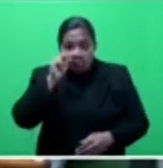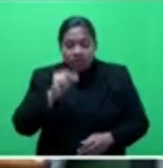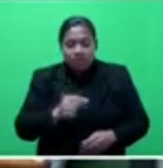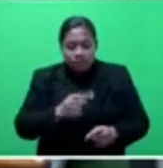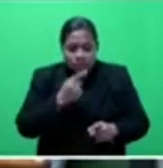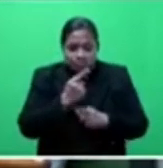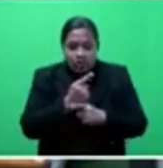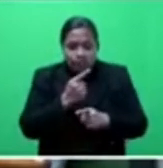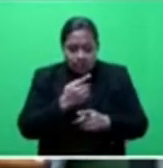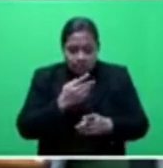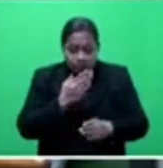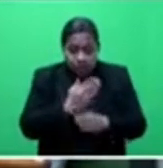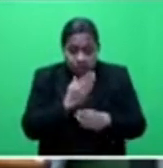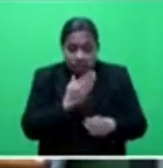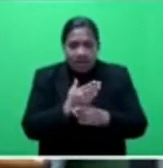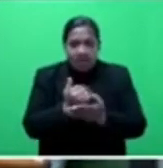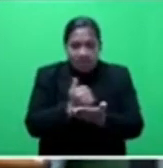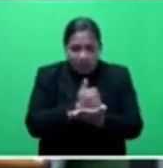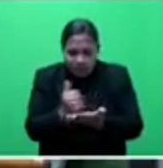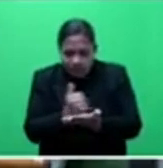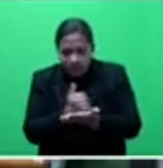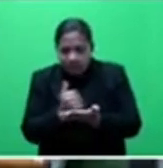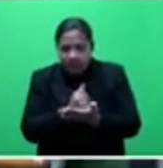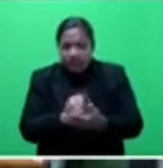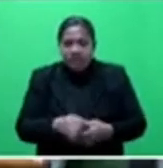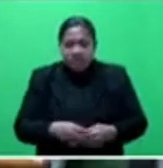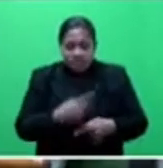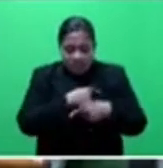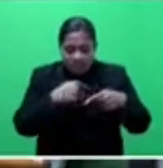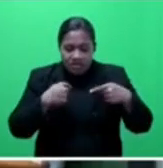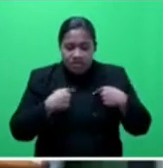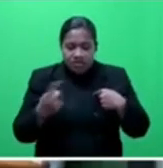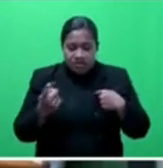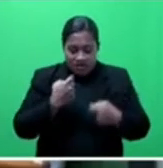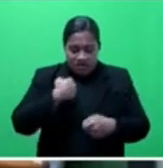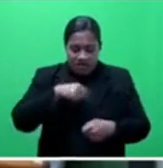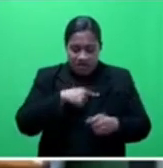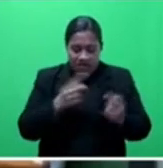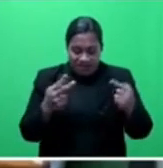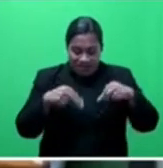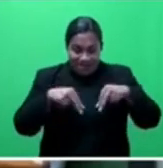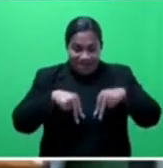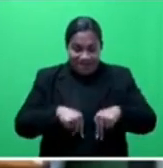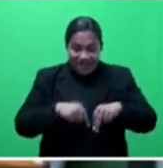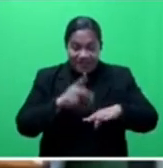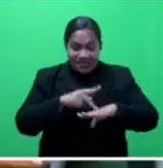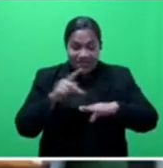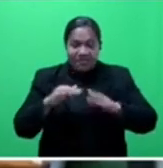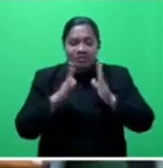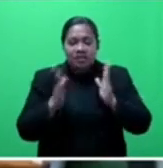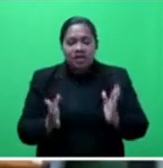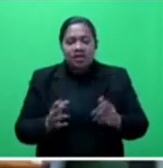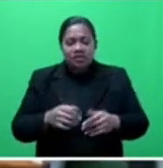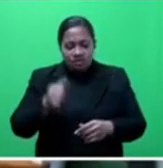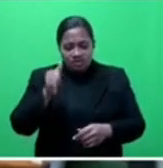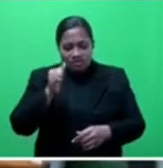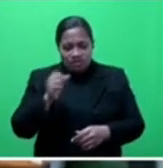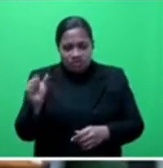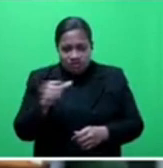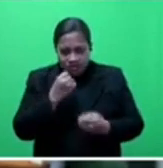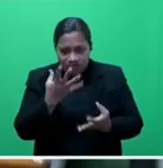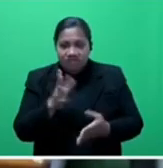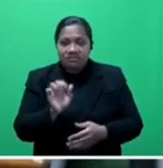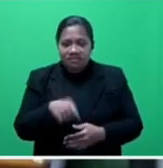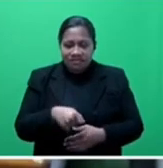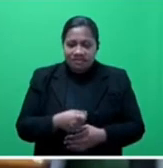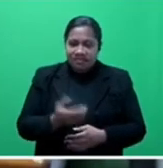and when we come before our people in this august House, they can say, yes, he or she knows what he or she is talking